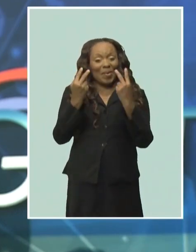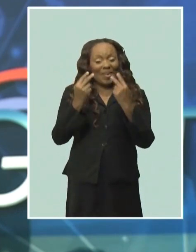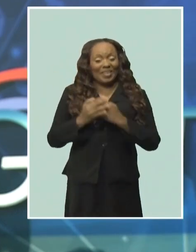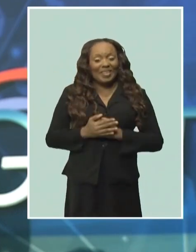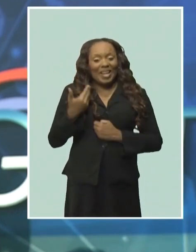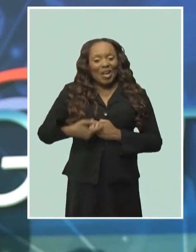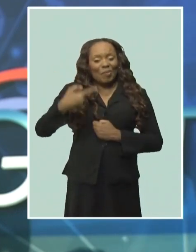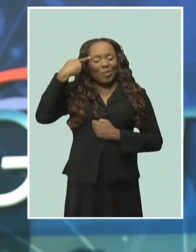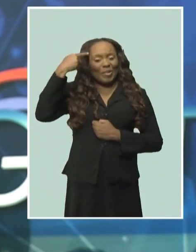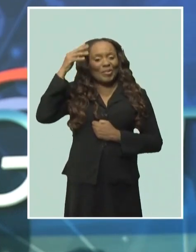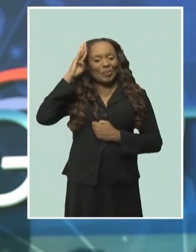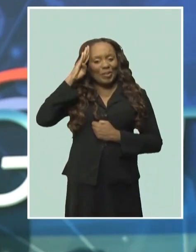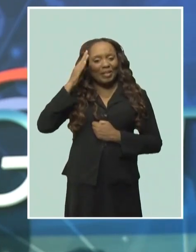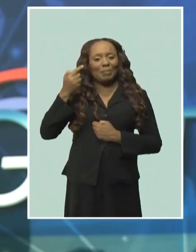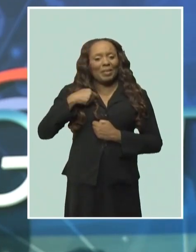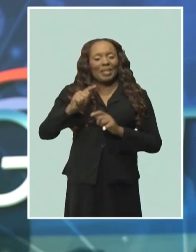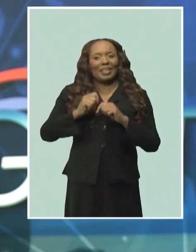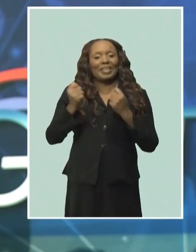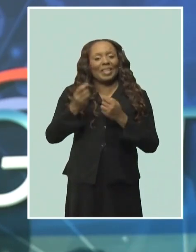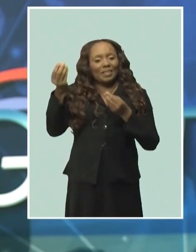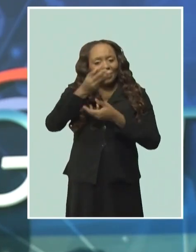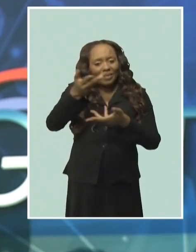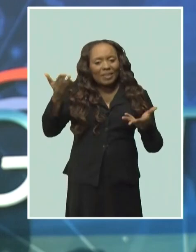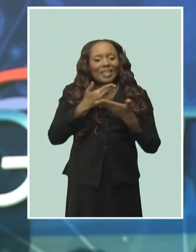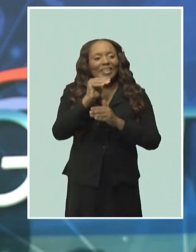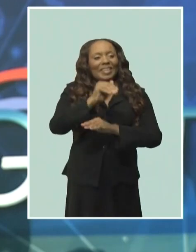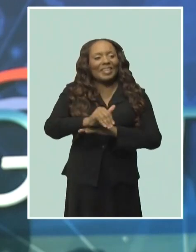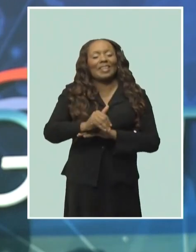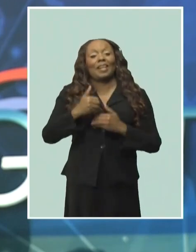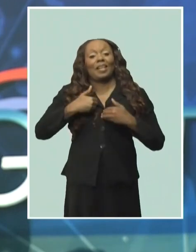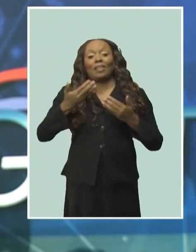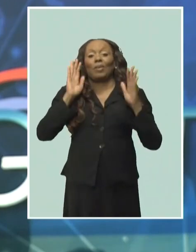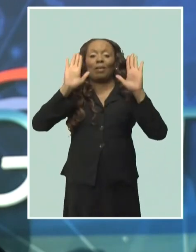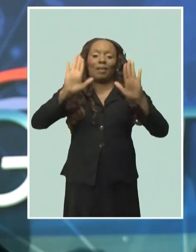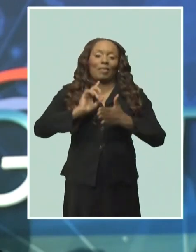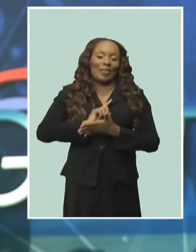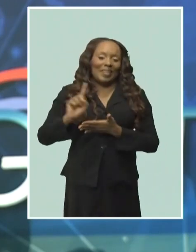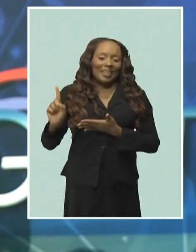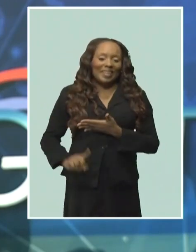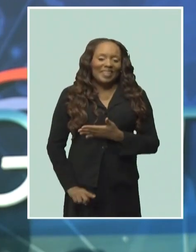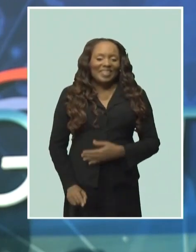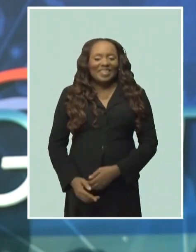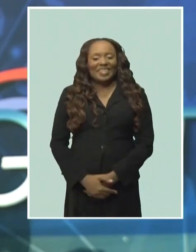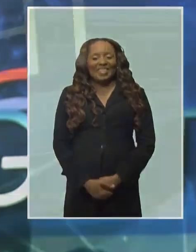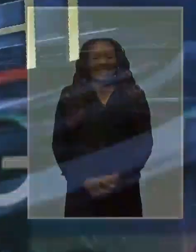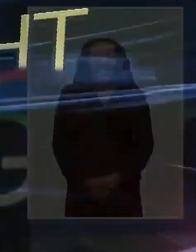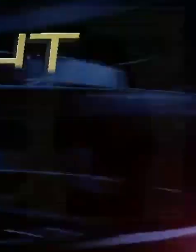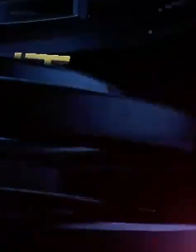us. I'm Pearson Bowen for the crew. To all of you, good night. Have yourselves a wonderful weekend.